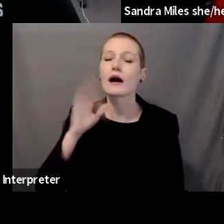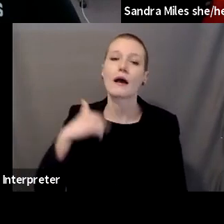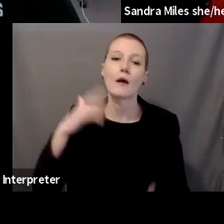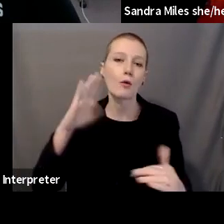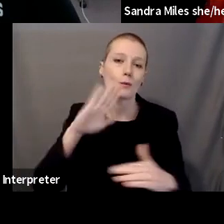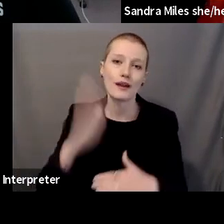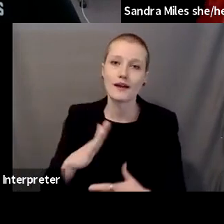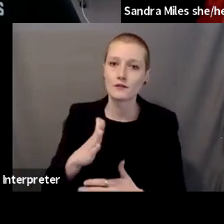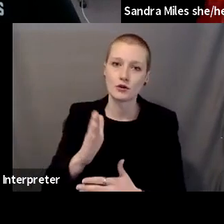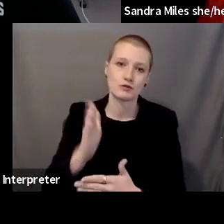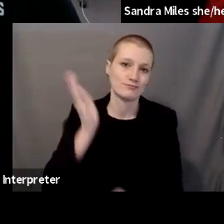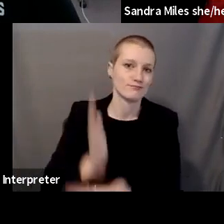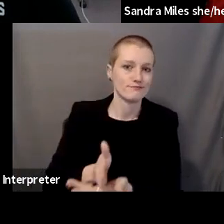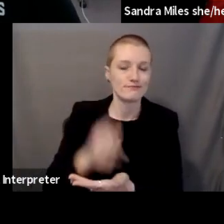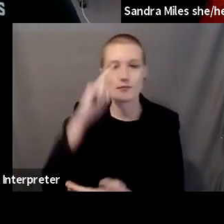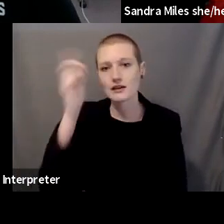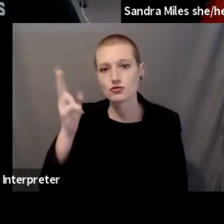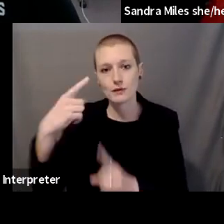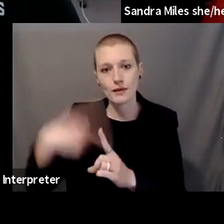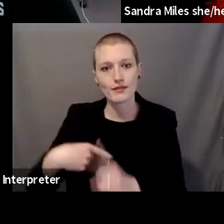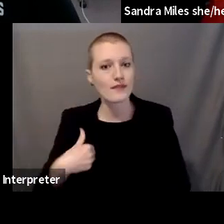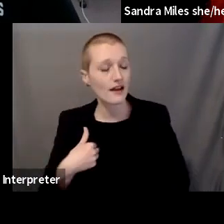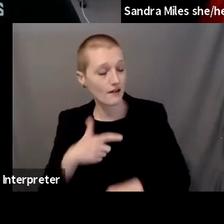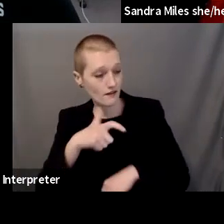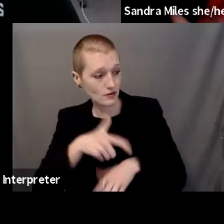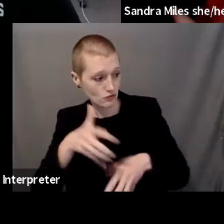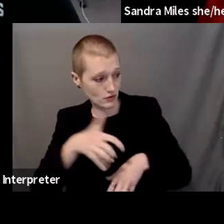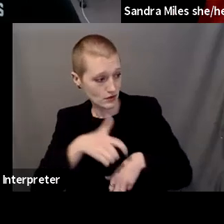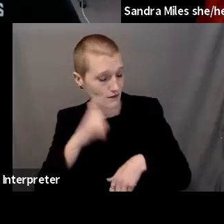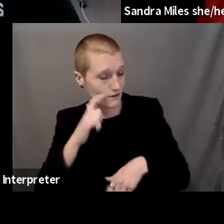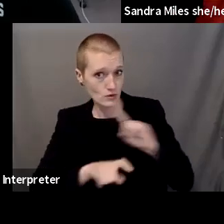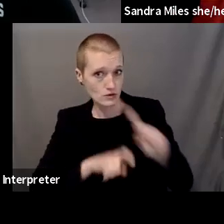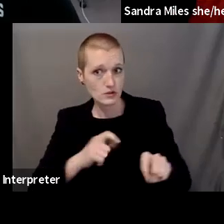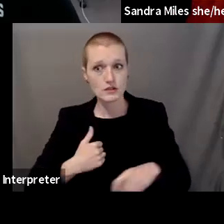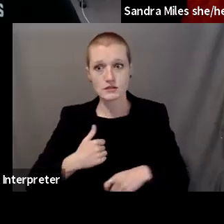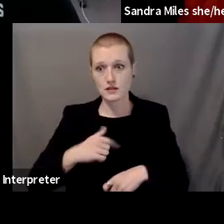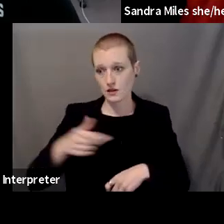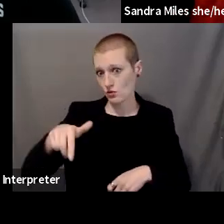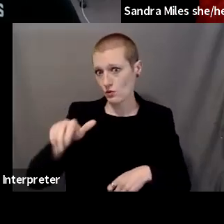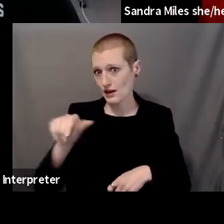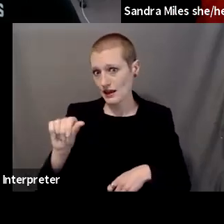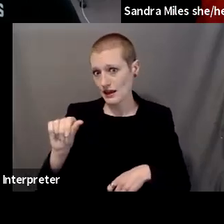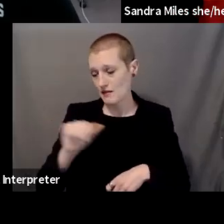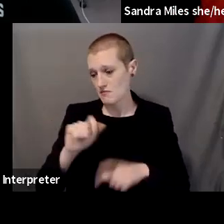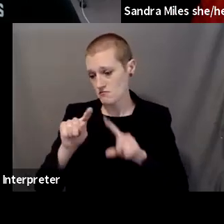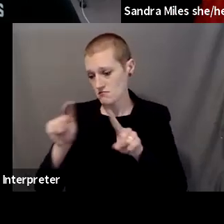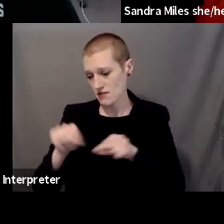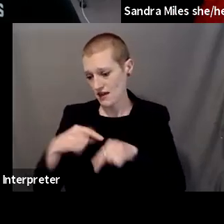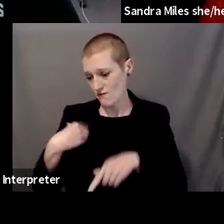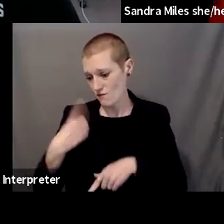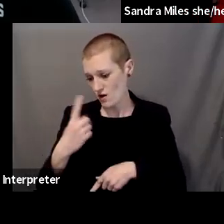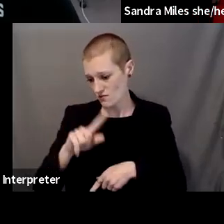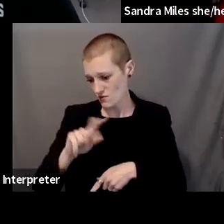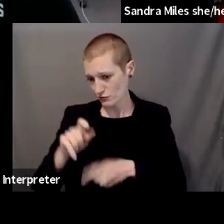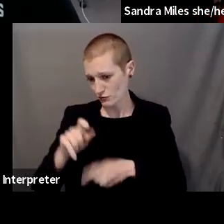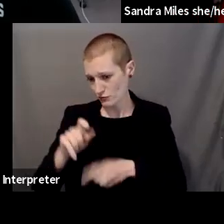one question in the Q&A box. So I will read that question. It's actually looks like it's just one question, but it's a lot. So this